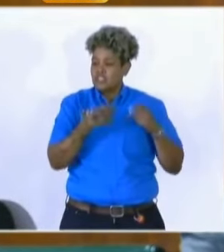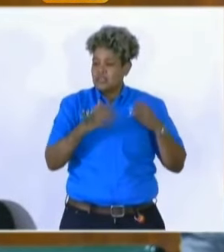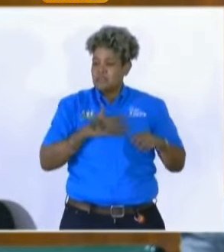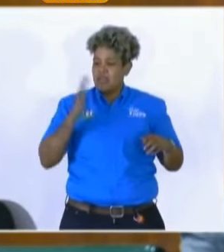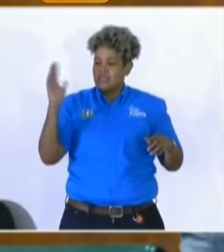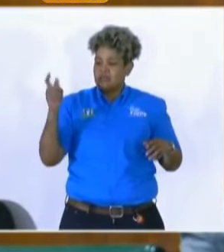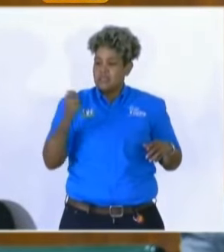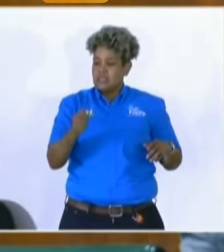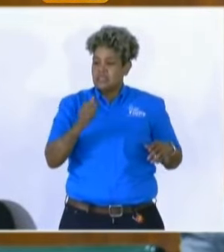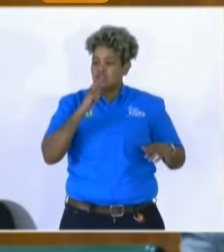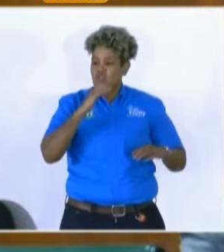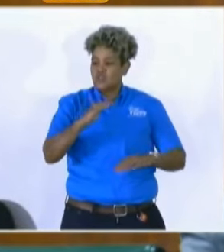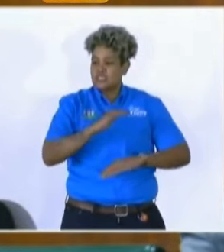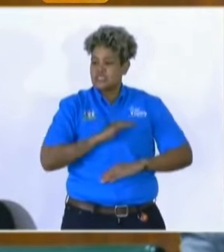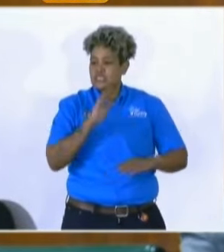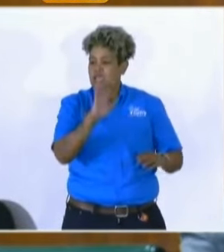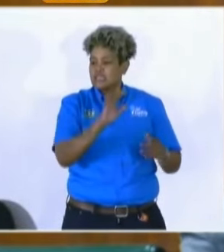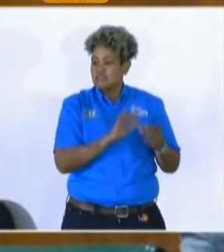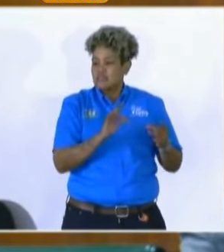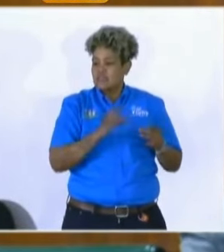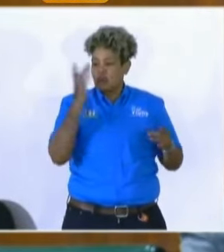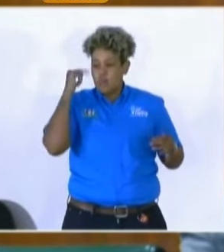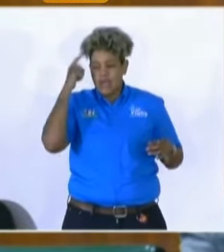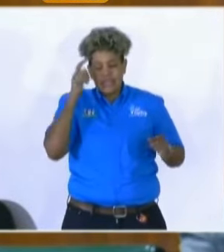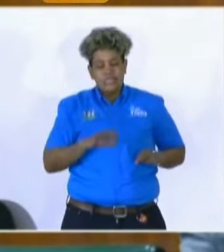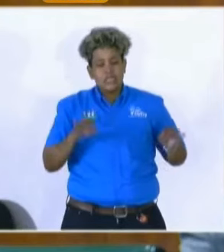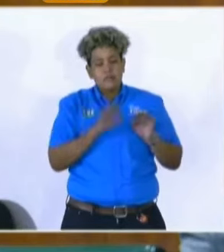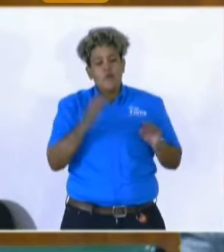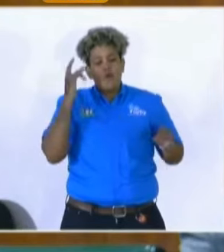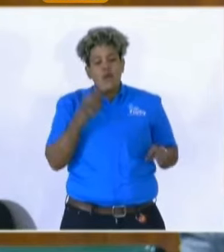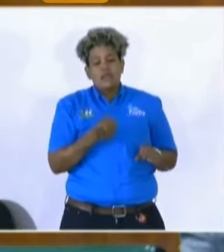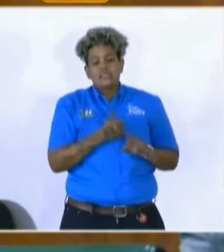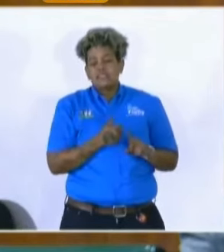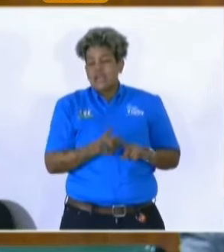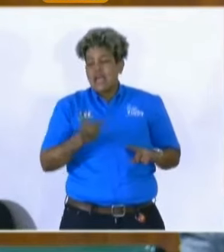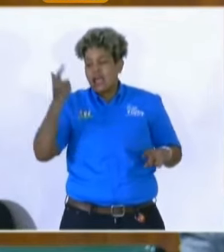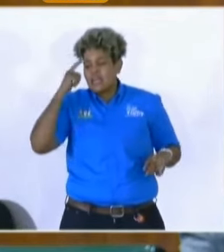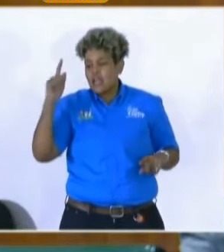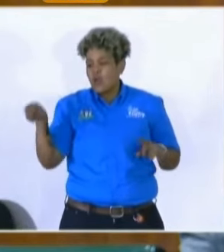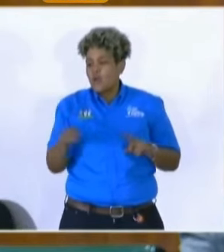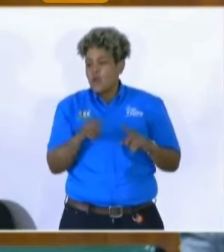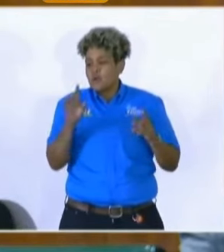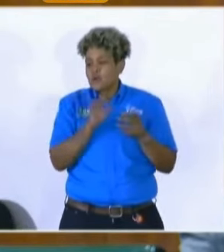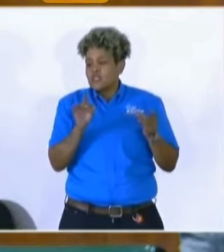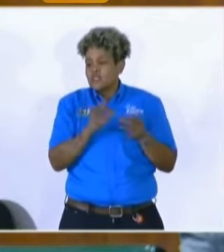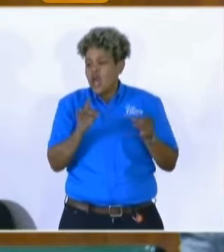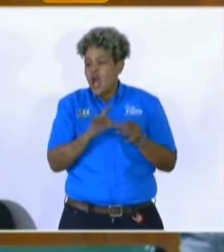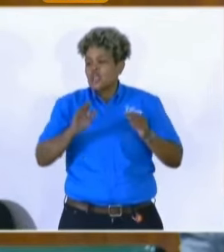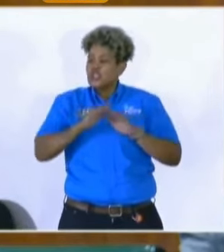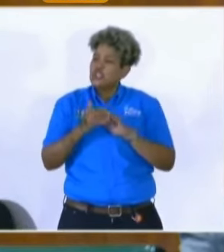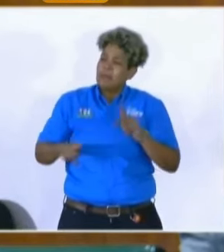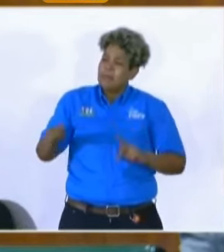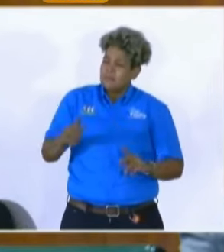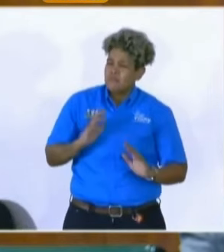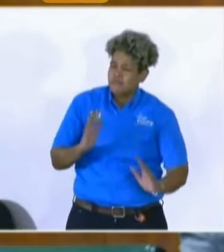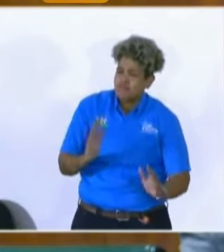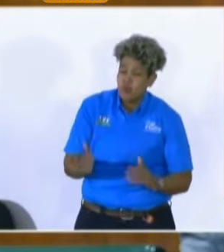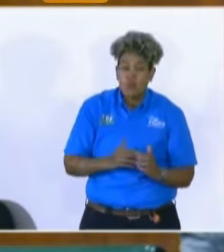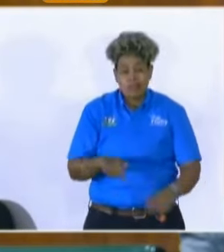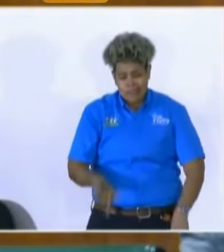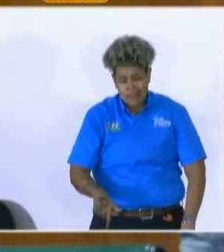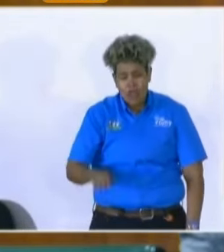to satisfy, because I think it's important, because I think when we talk to our Jamaicans, whether here or